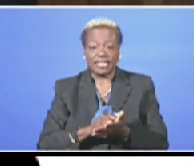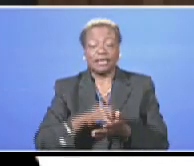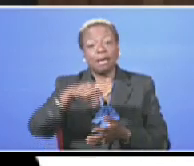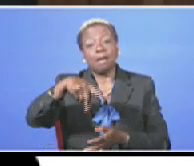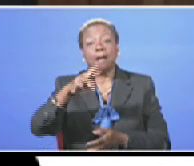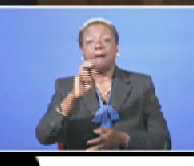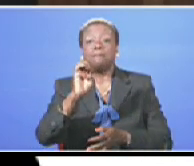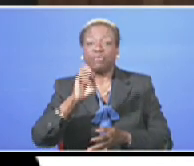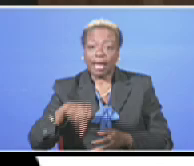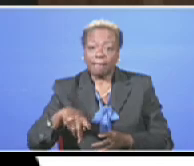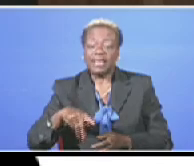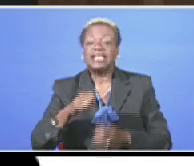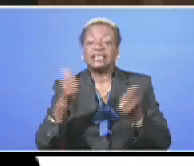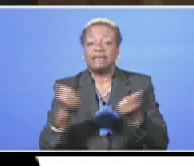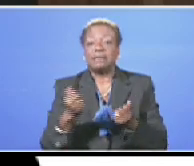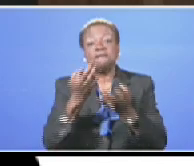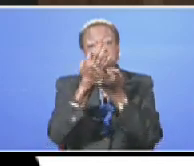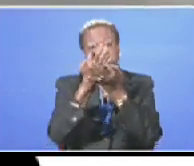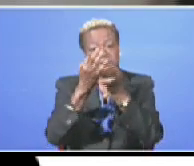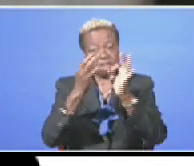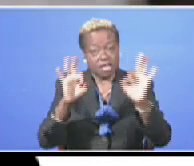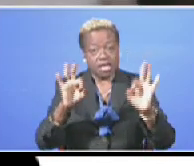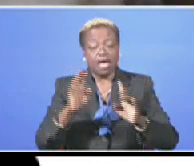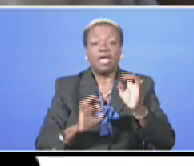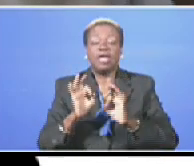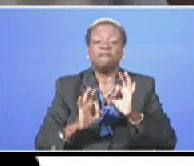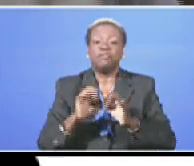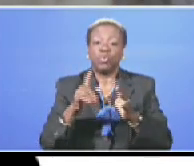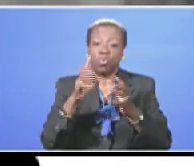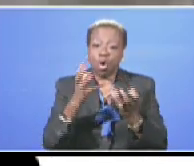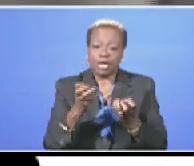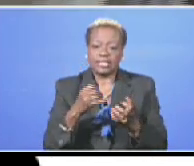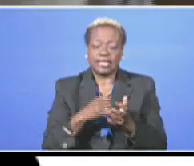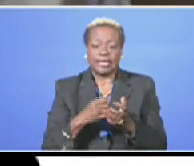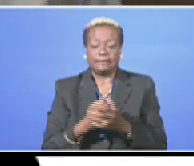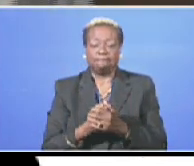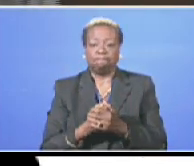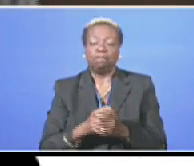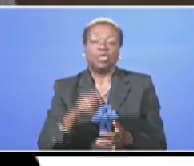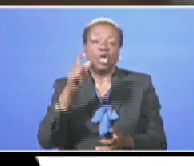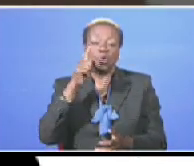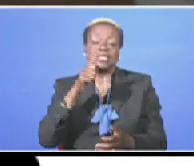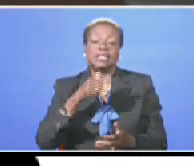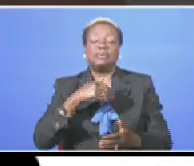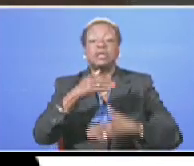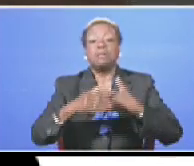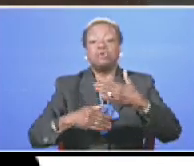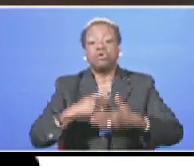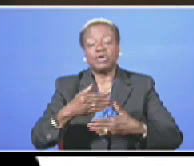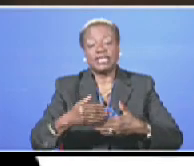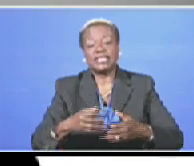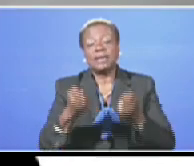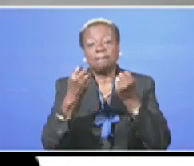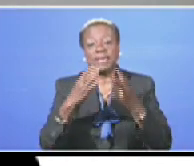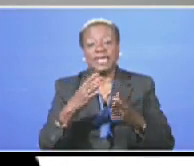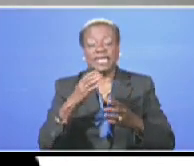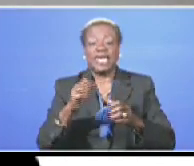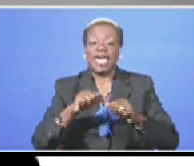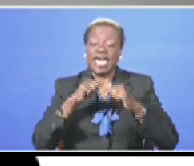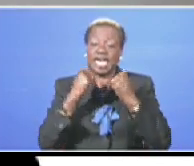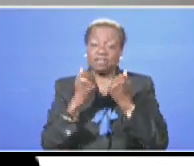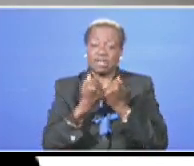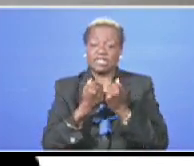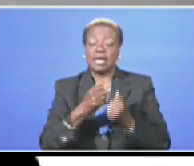also available free of charge to persons who want it. Lewis says while there has been progress in many areas, public attitudes about people diagnosed